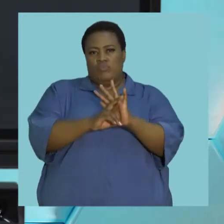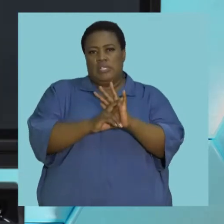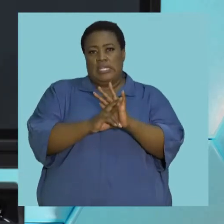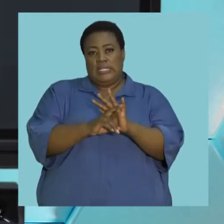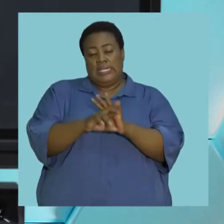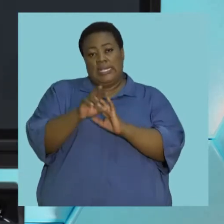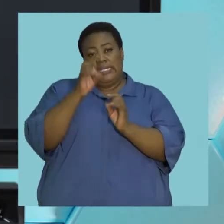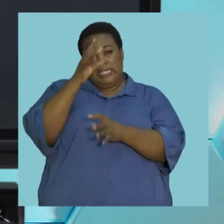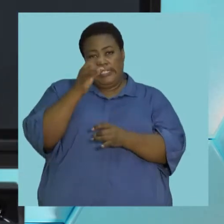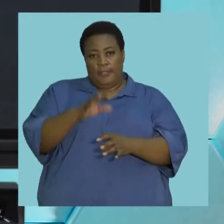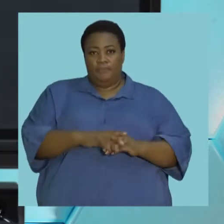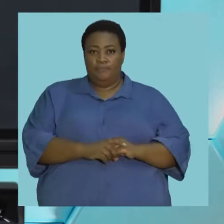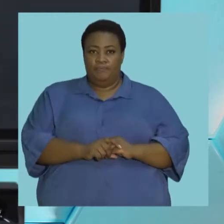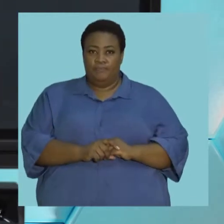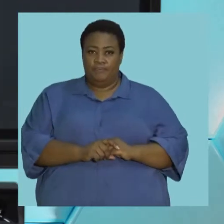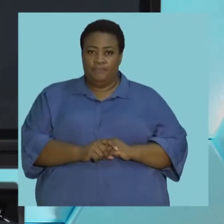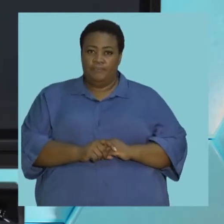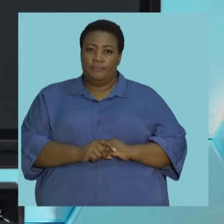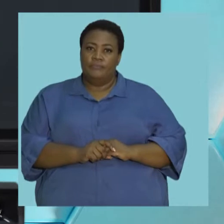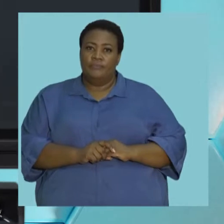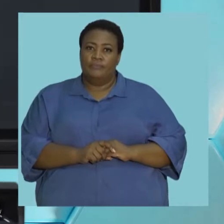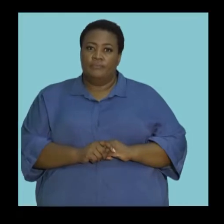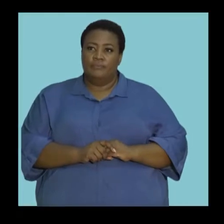into that and look at how we represent data.